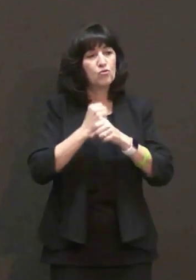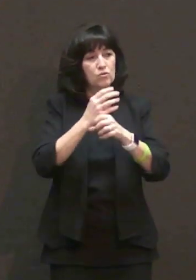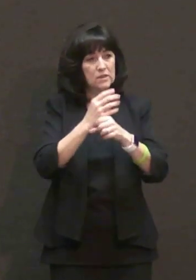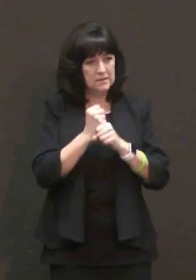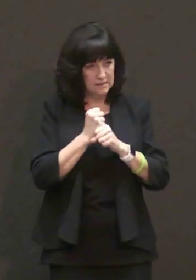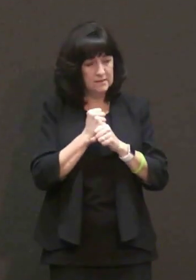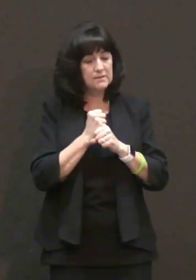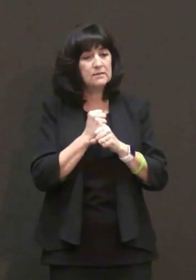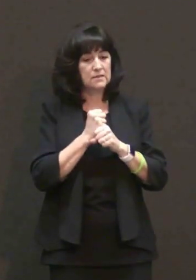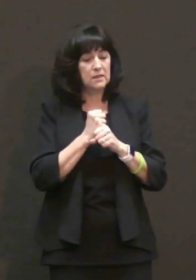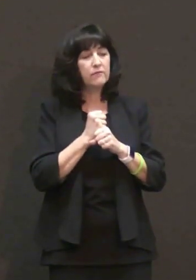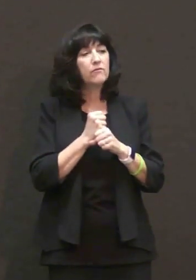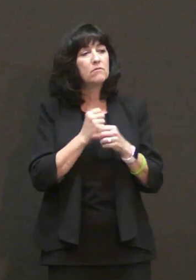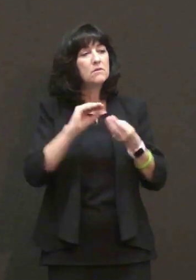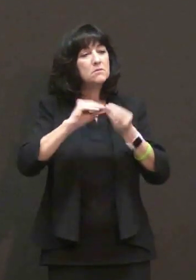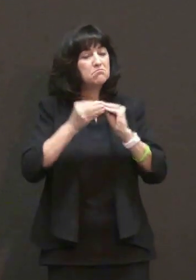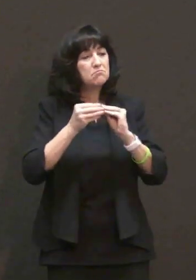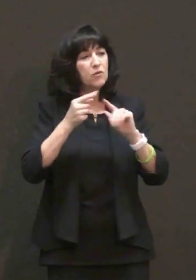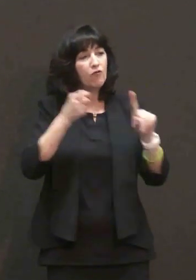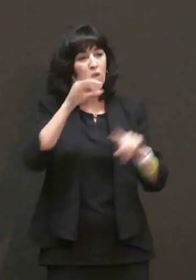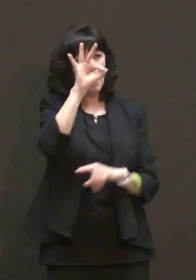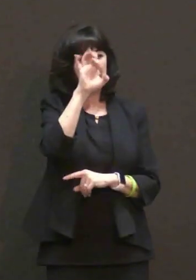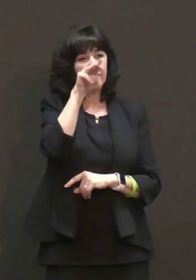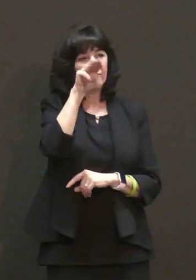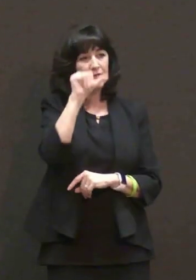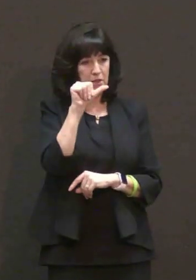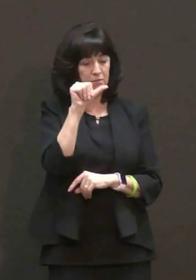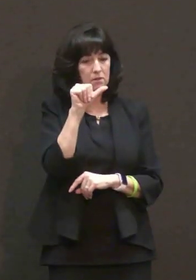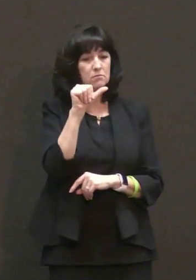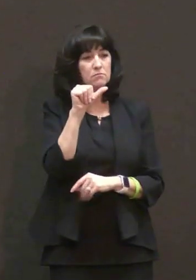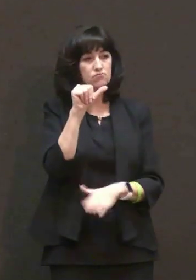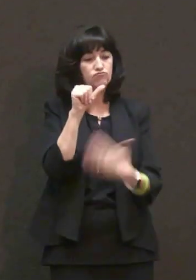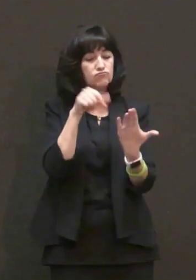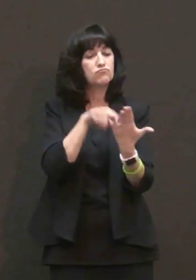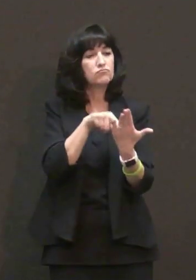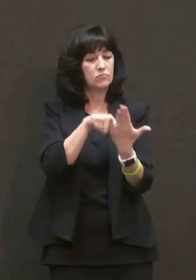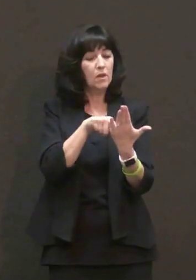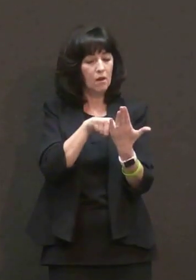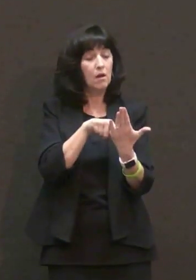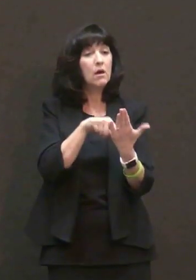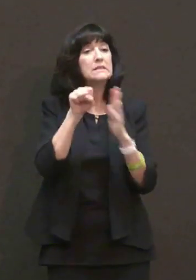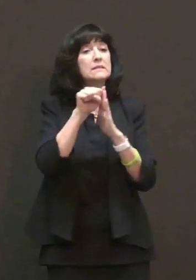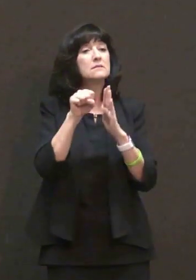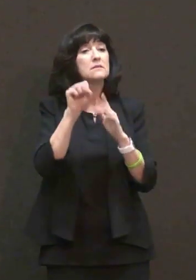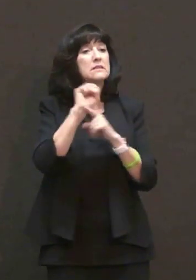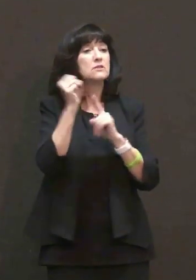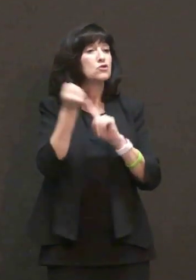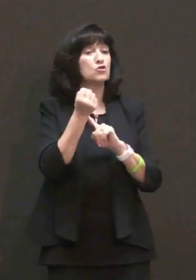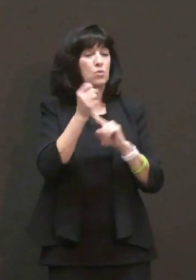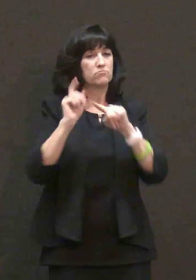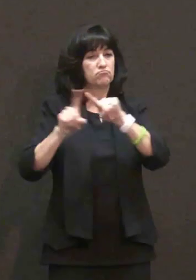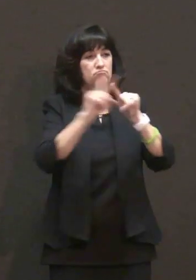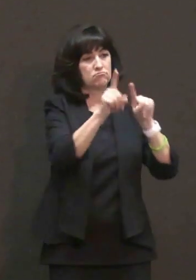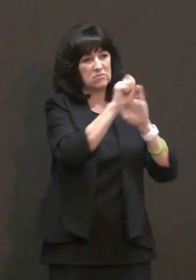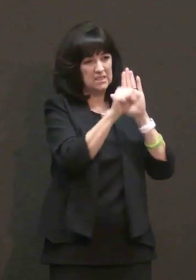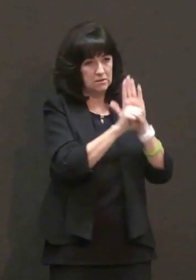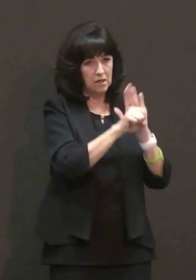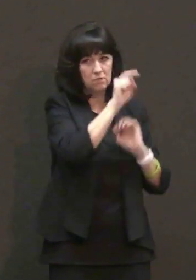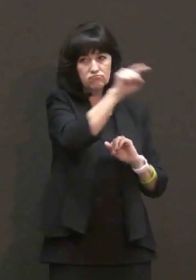from FEMA that showed the situation in each of the states. All the governors from the states